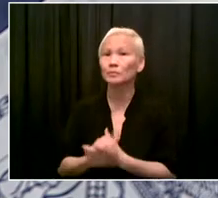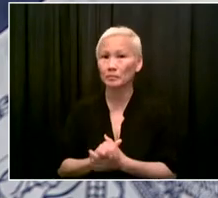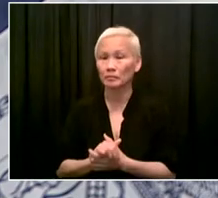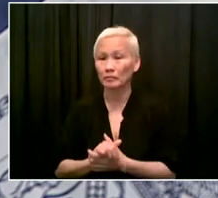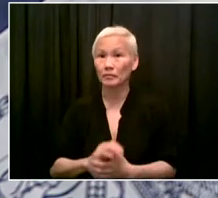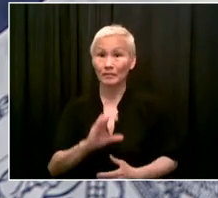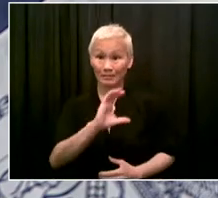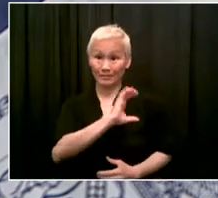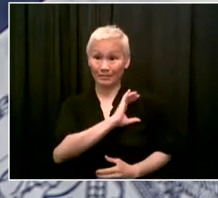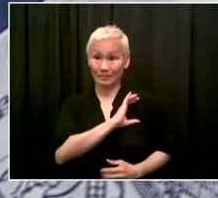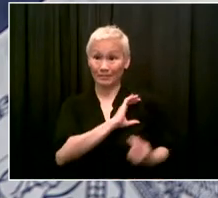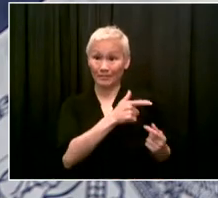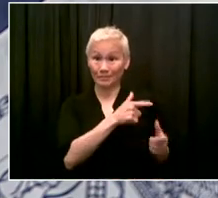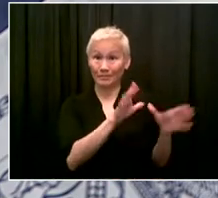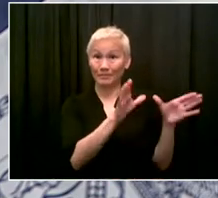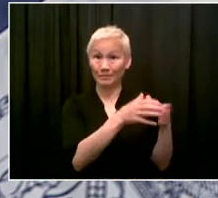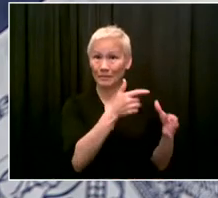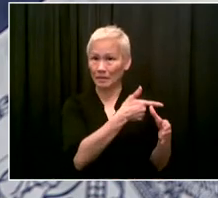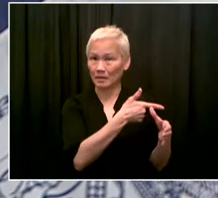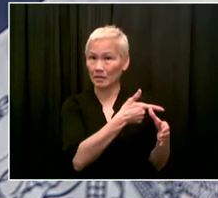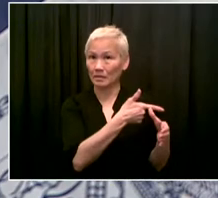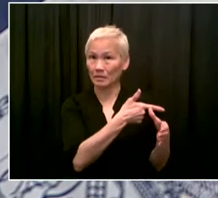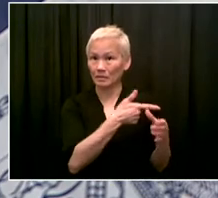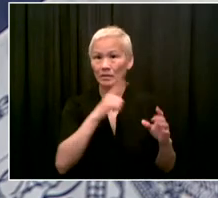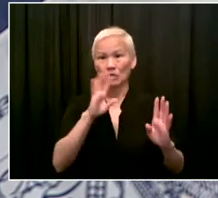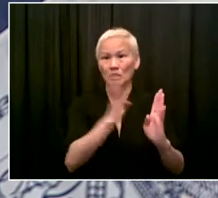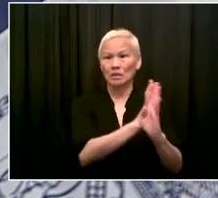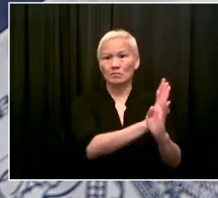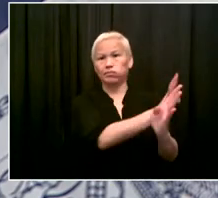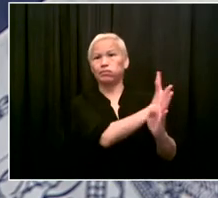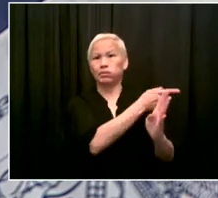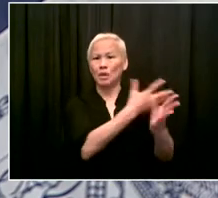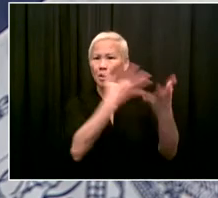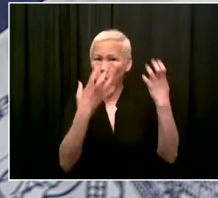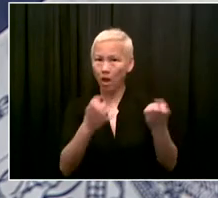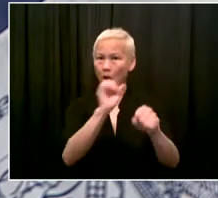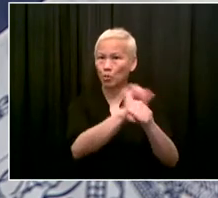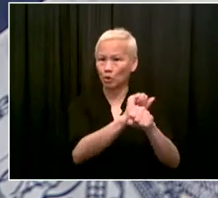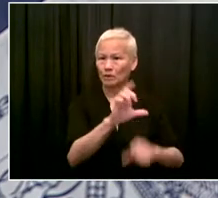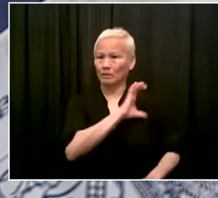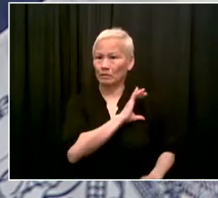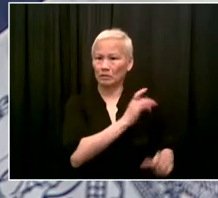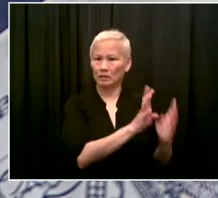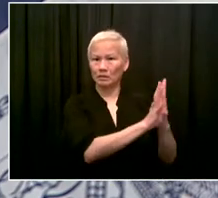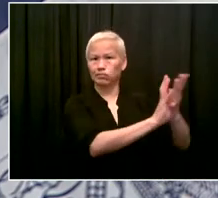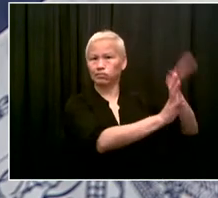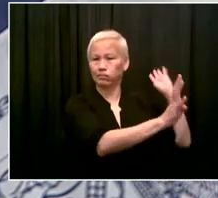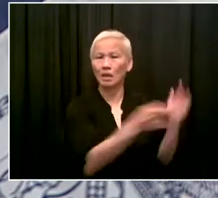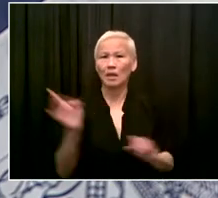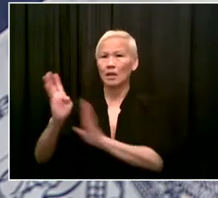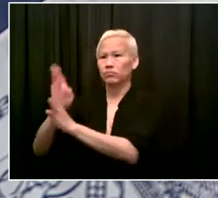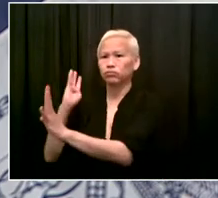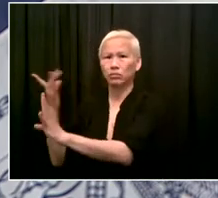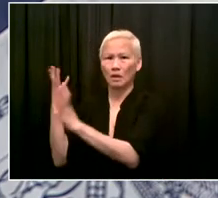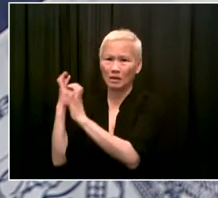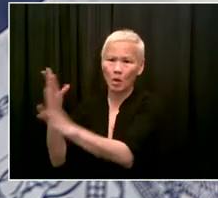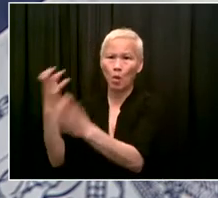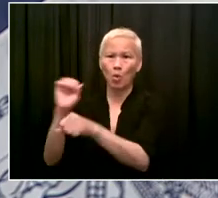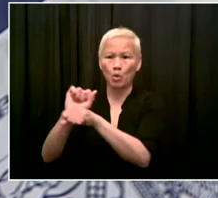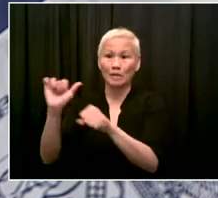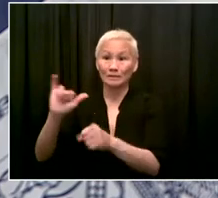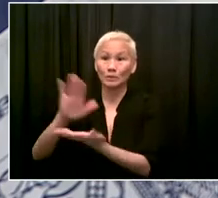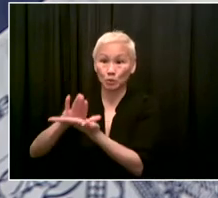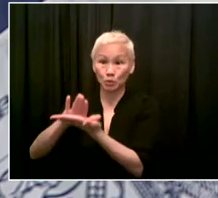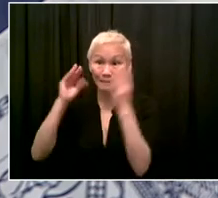those jobs. So I do not see any danger of a shortage. We're bringing back all of our personnel after COVID.